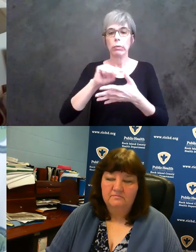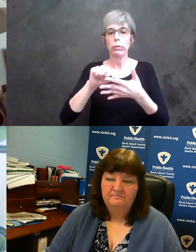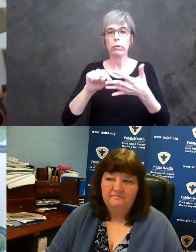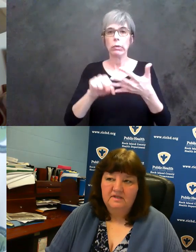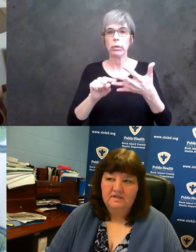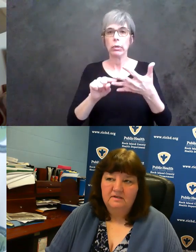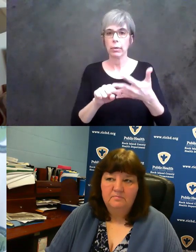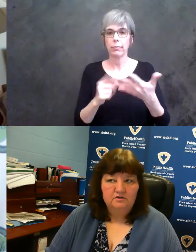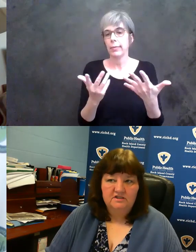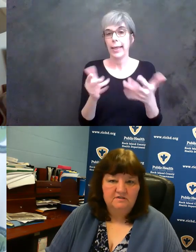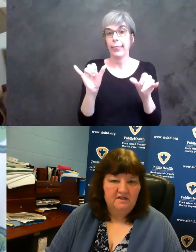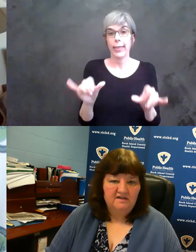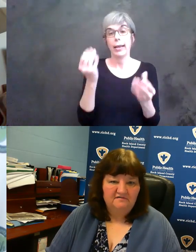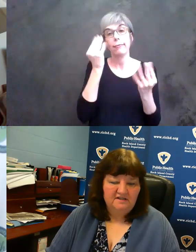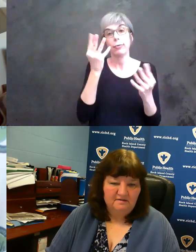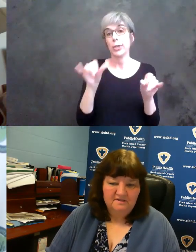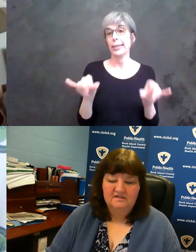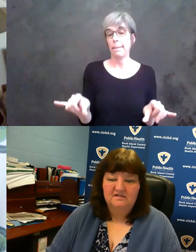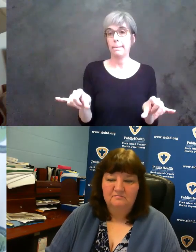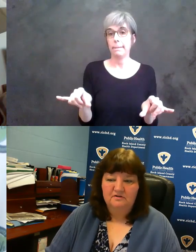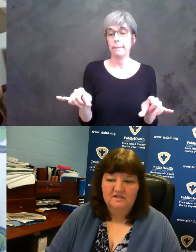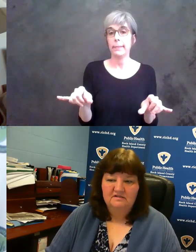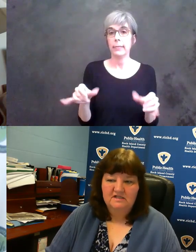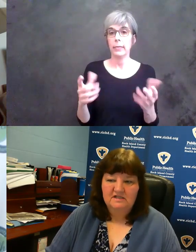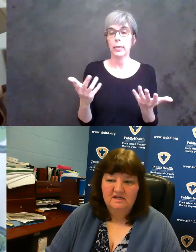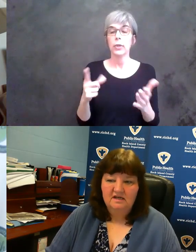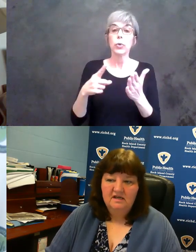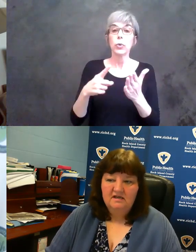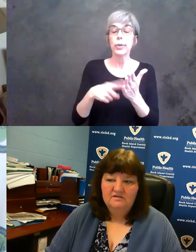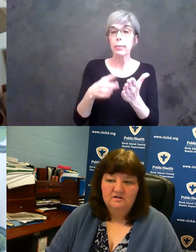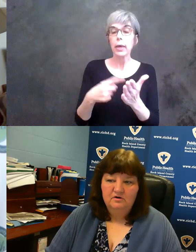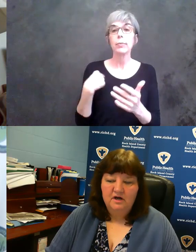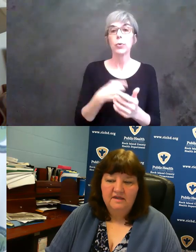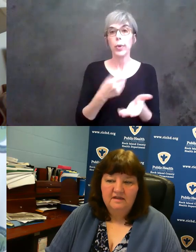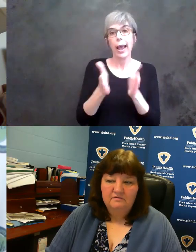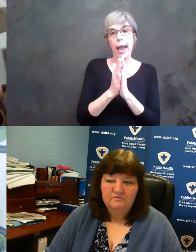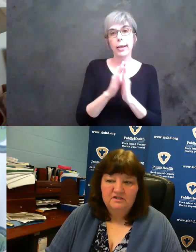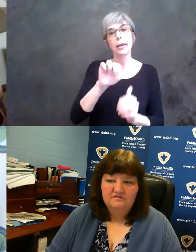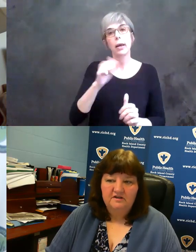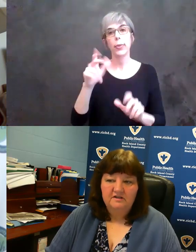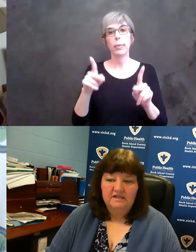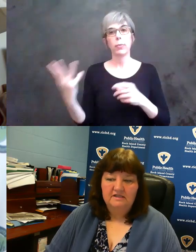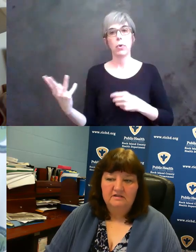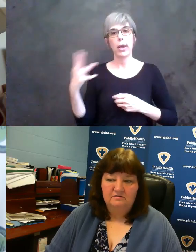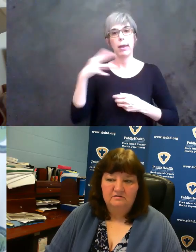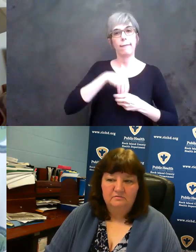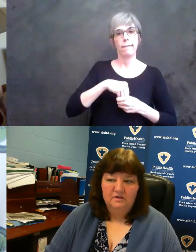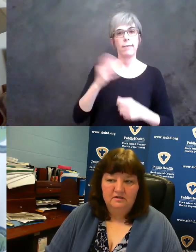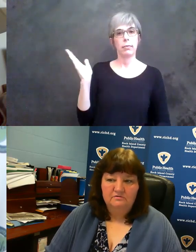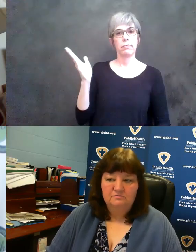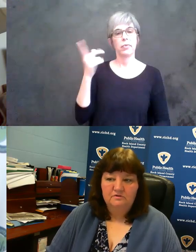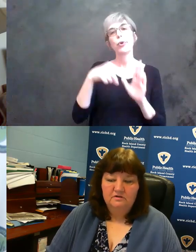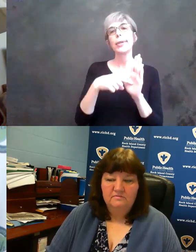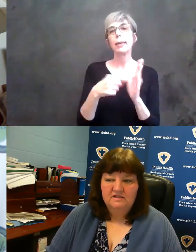other partners to speak on different topics, just like Brooke is here today. So I think we just felt that, you